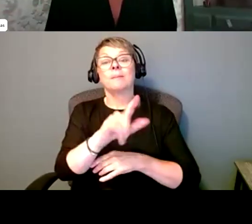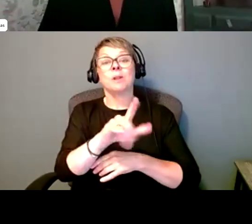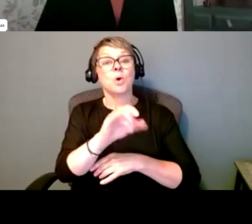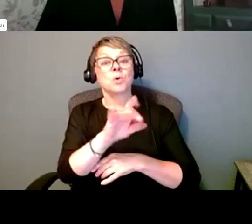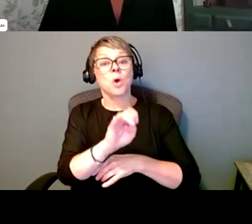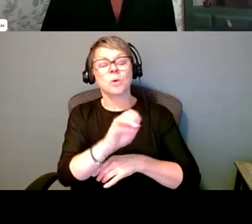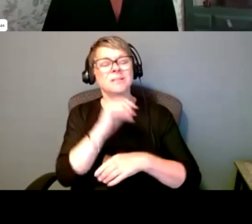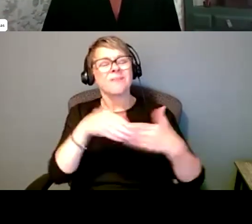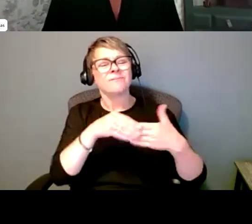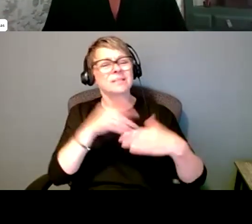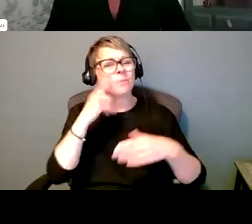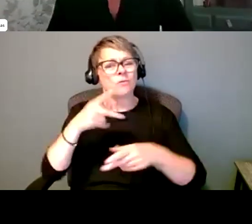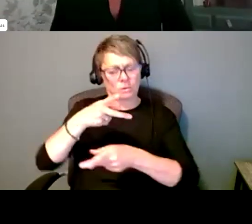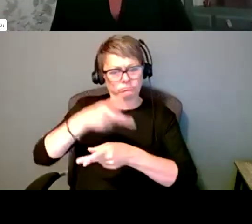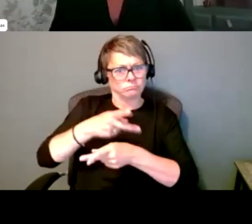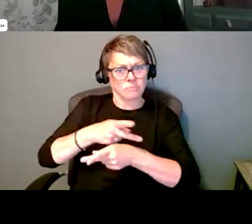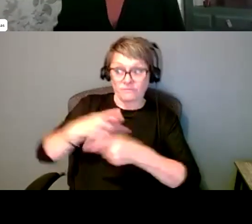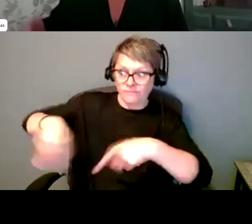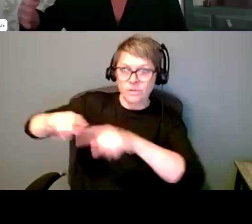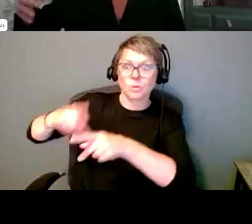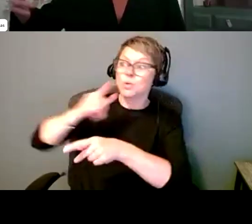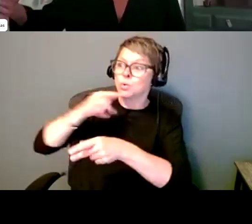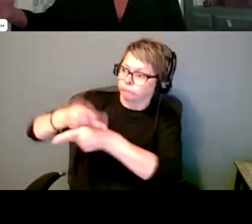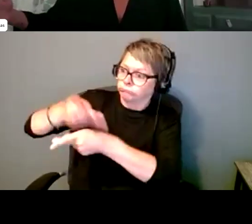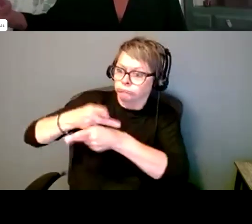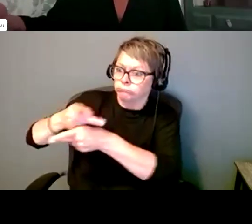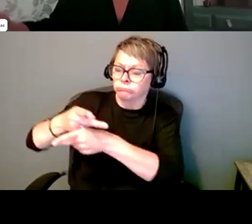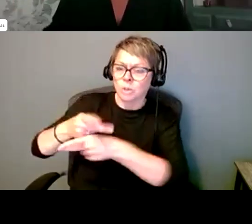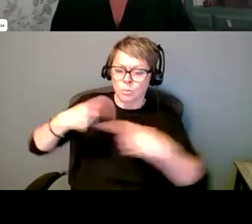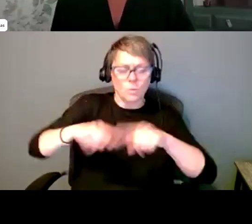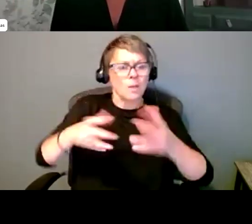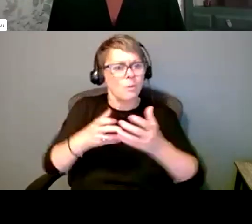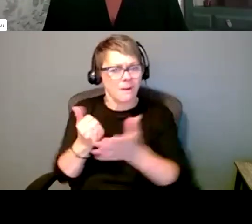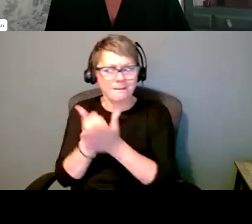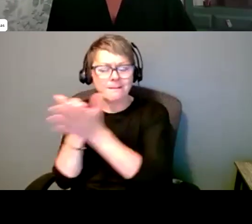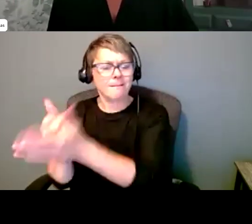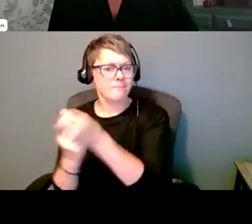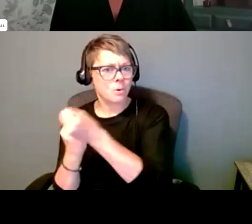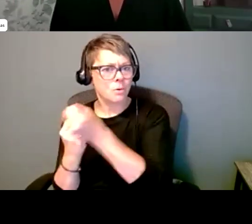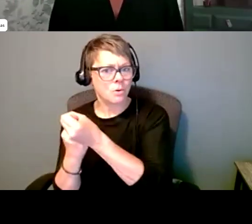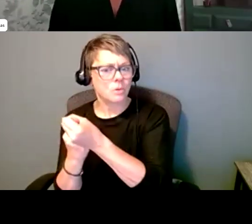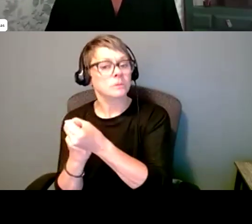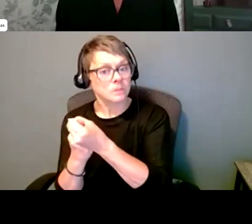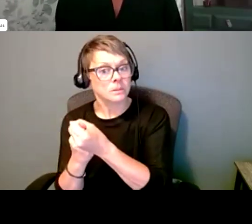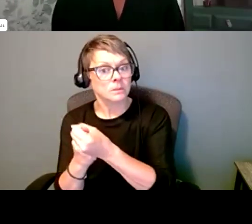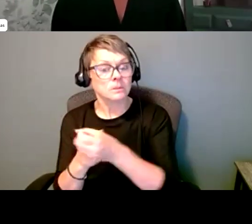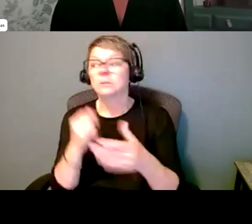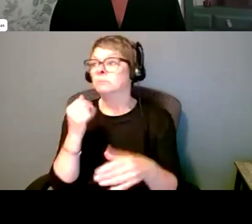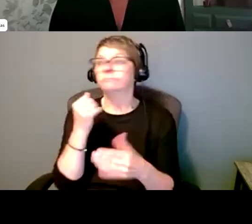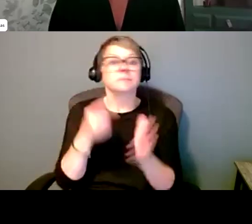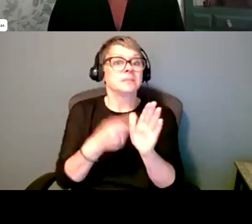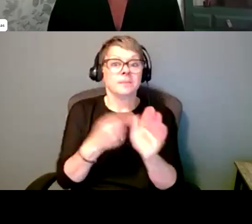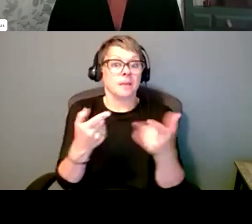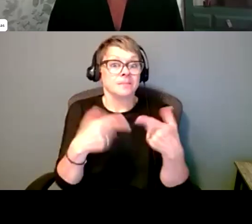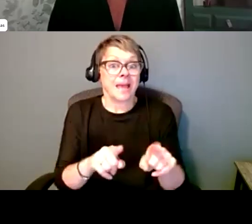caregivers. And sometimes caregivers or the person they're caring for gets put on conditions where they have